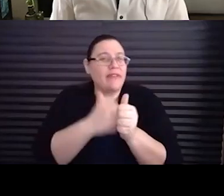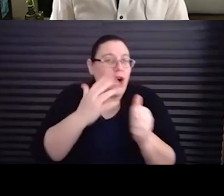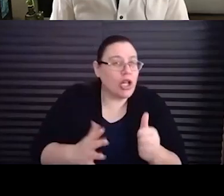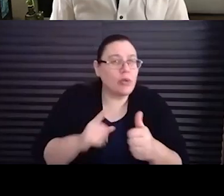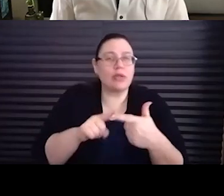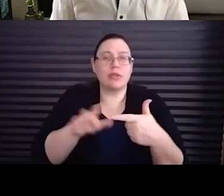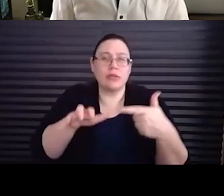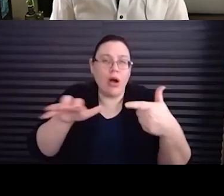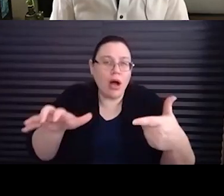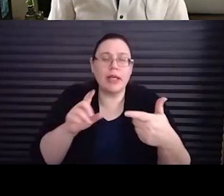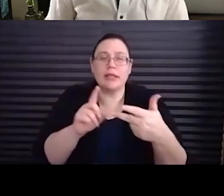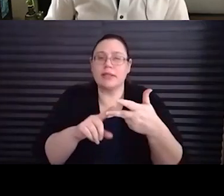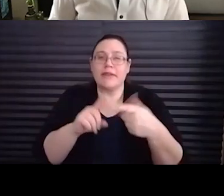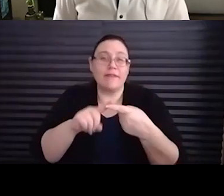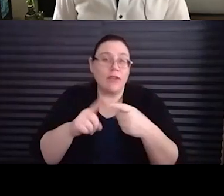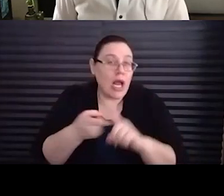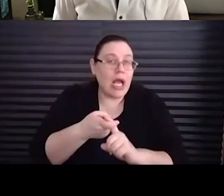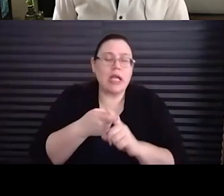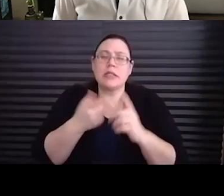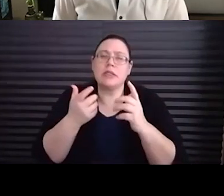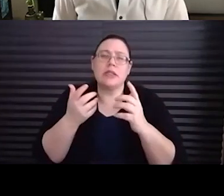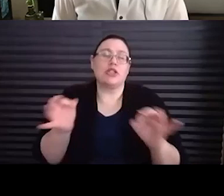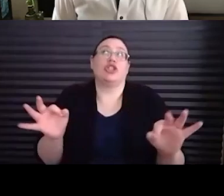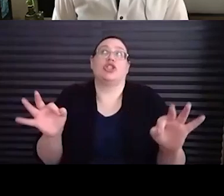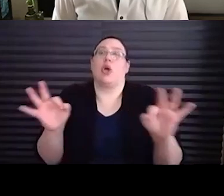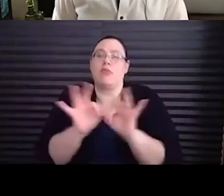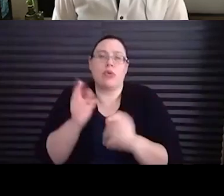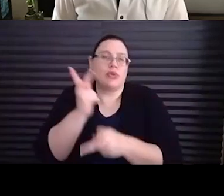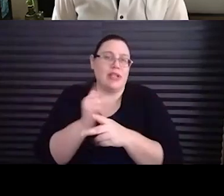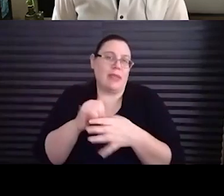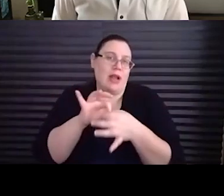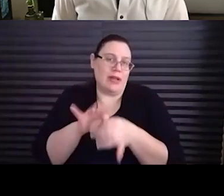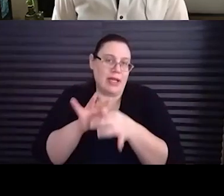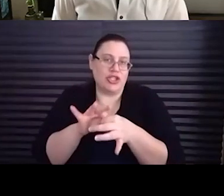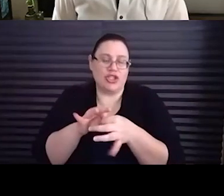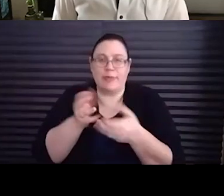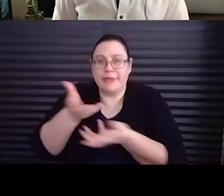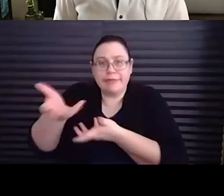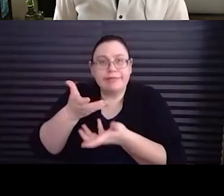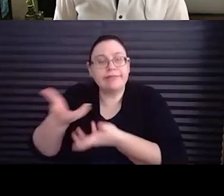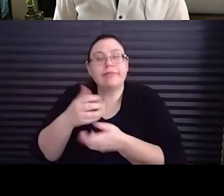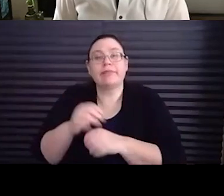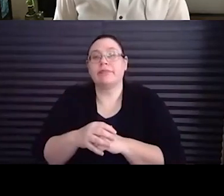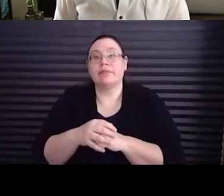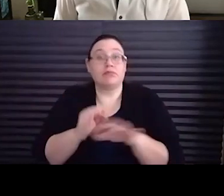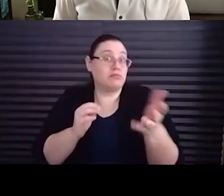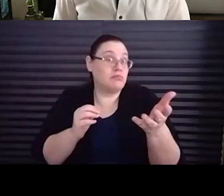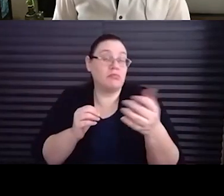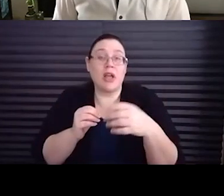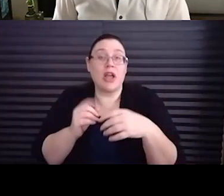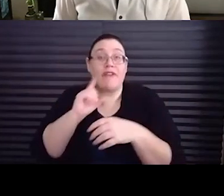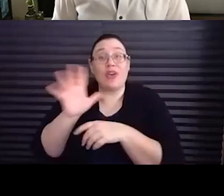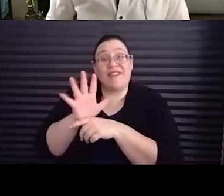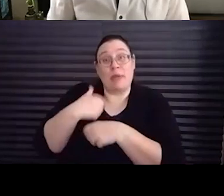audience, with even just friends as well, it's so important to continue to maintain those relationships and those connections. Even for the film that I'm